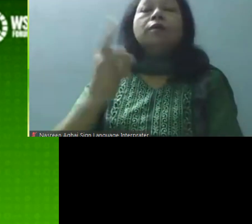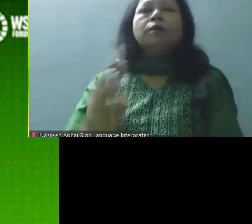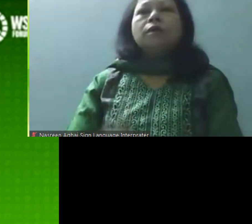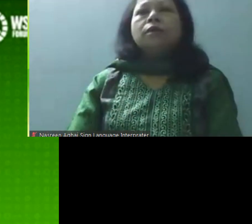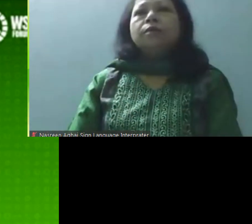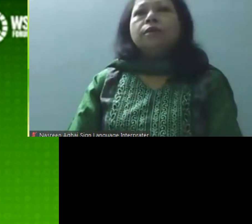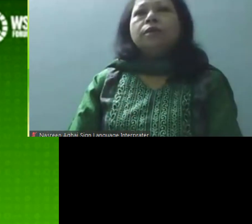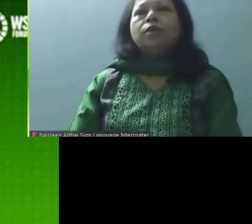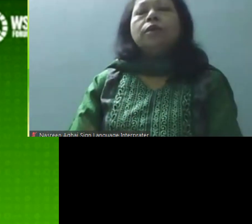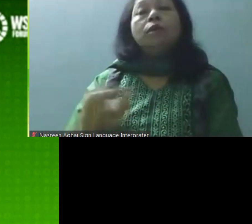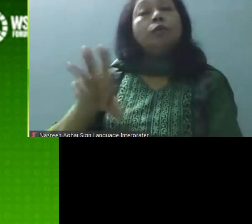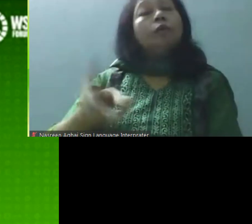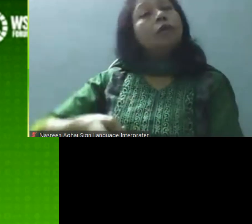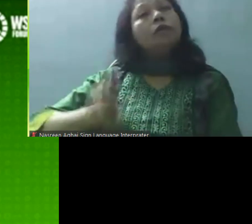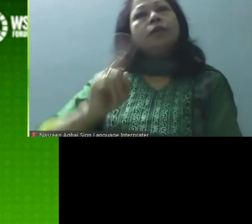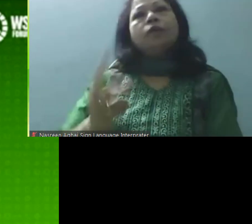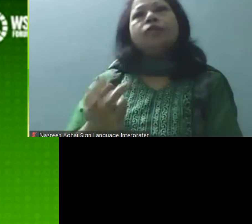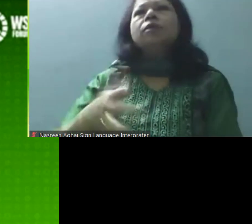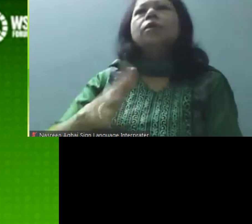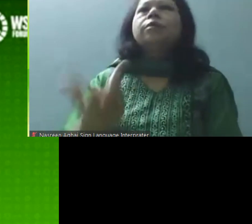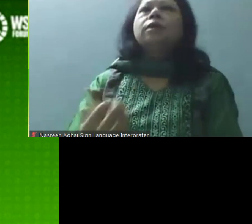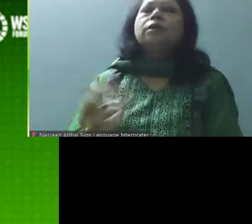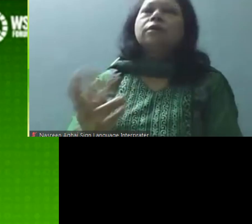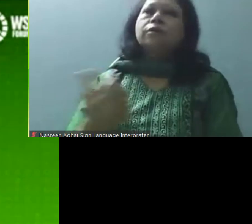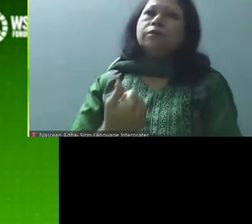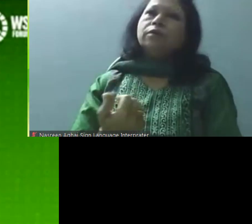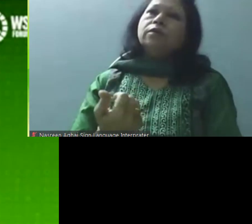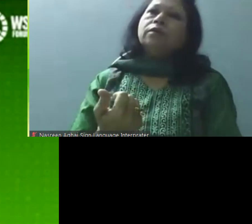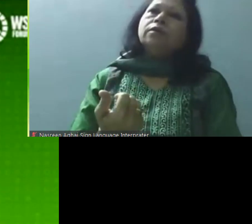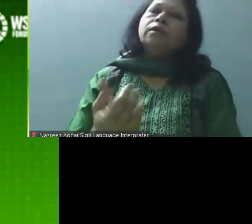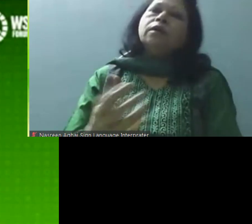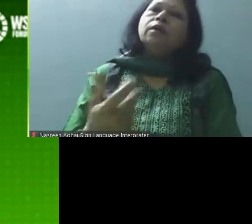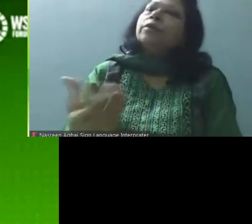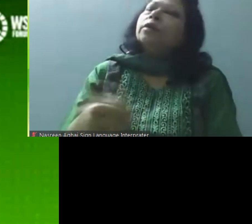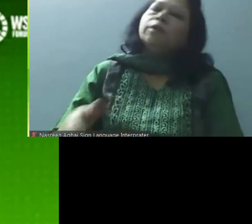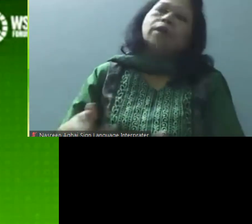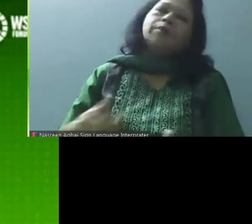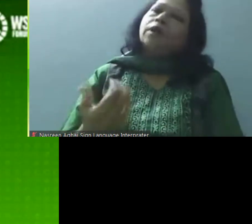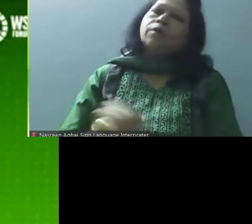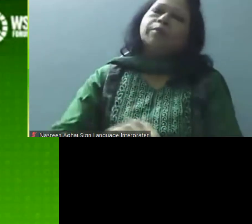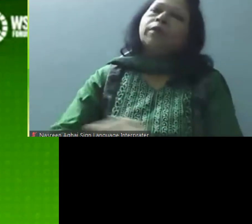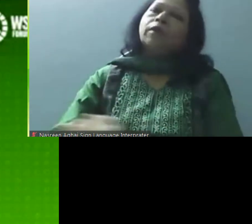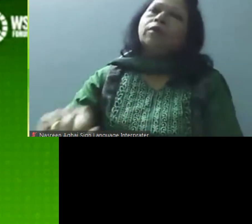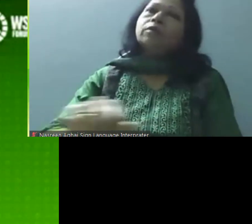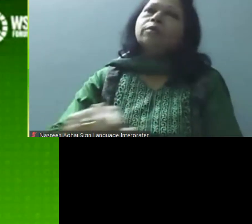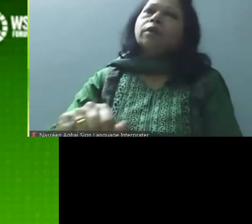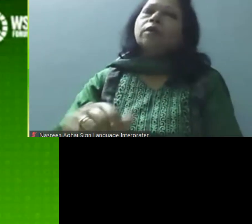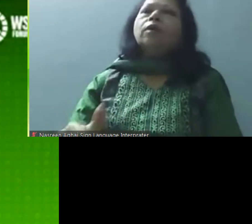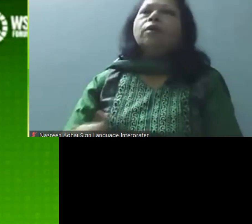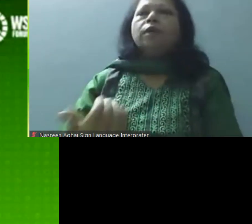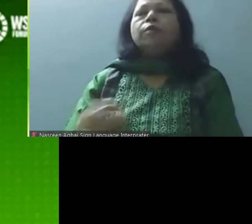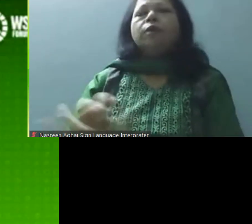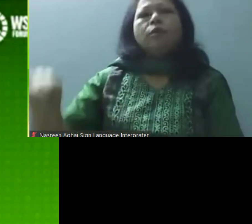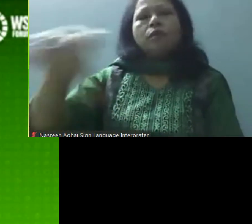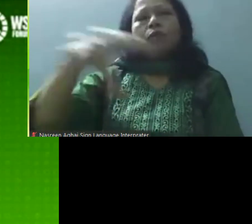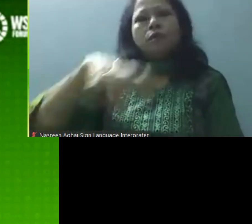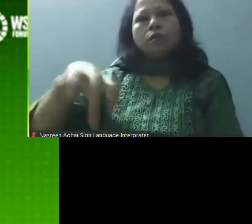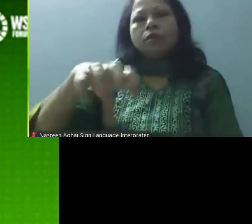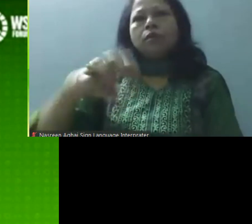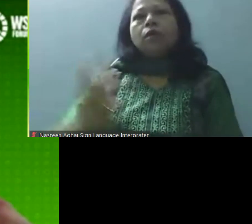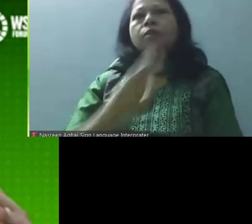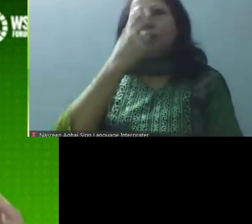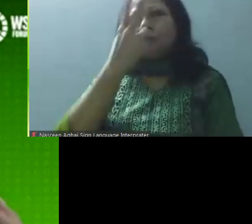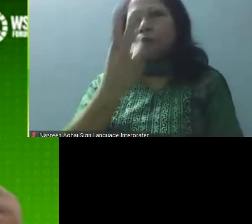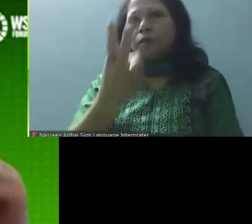And you can use it even if you don't have an eye tracker. You can try it out using your mouse. But if you want to control your computer using your eyes, you